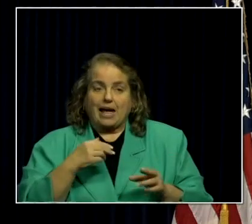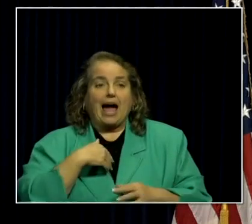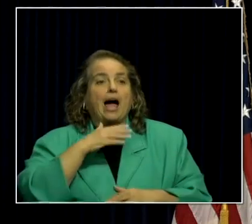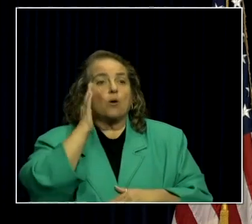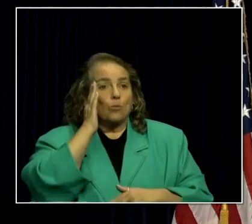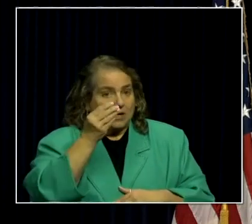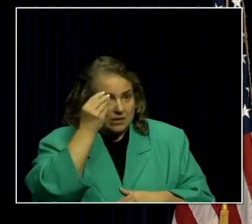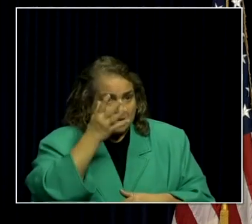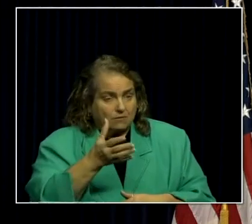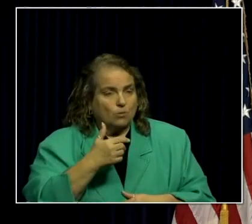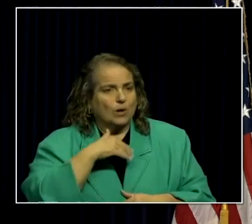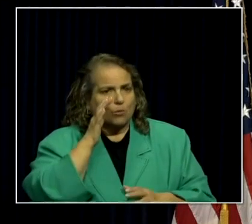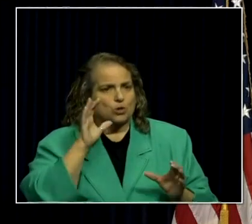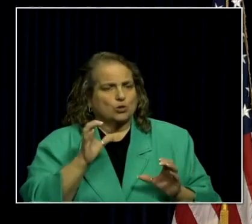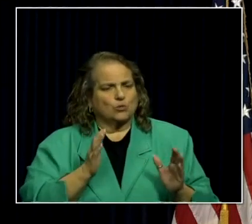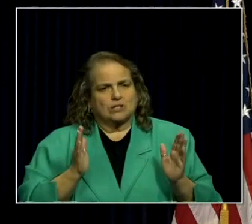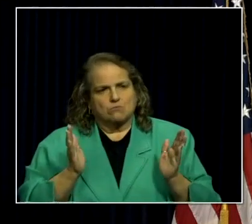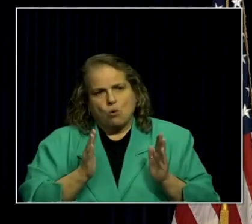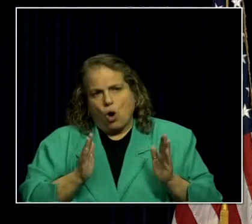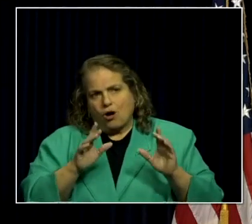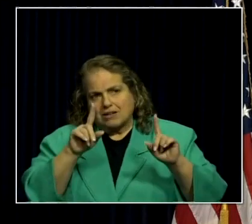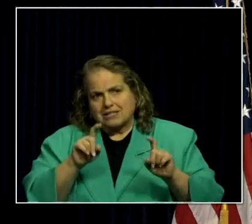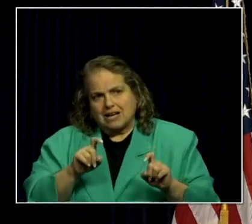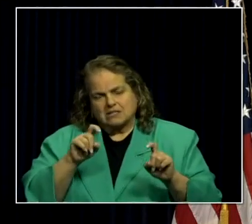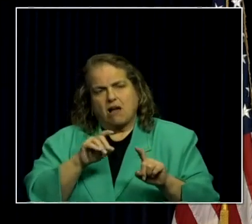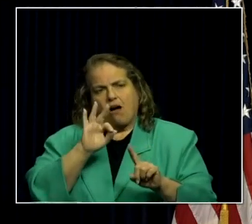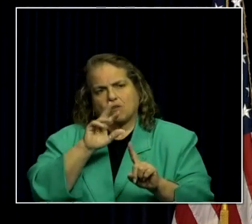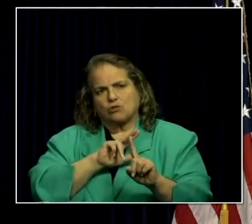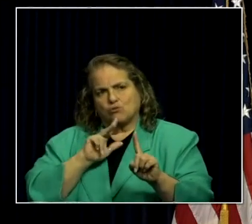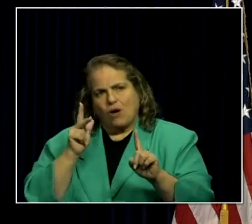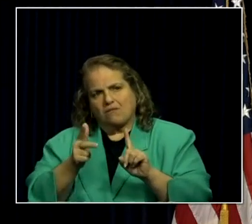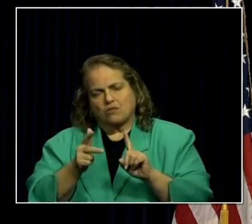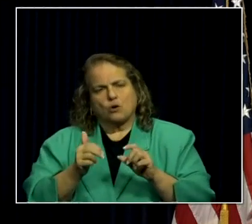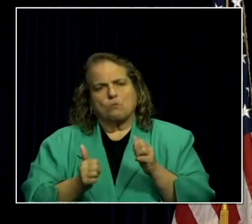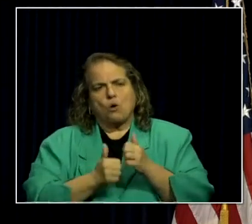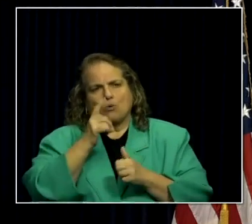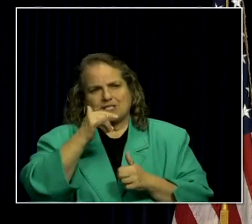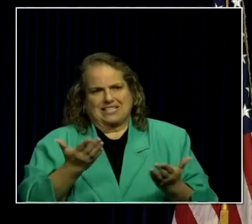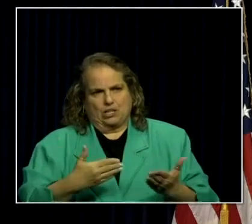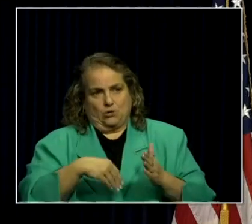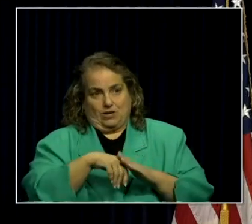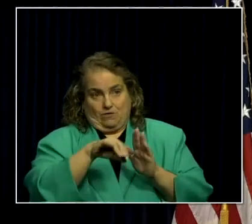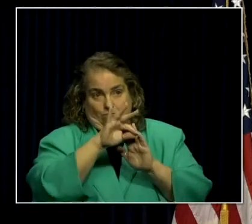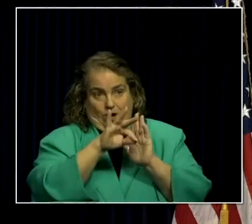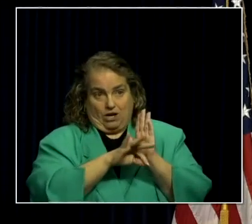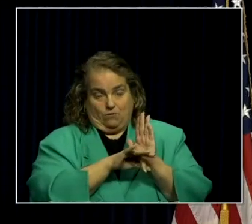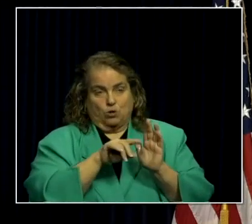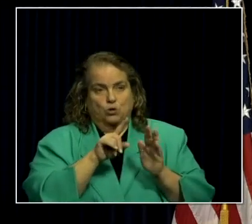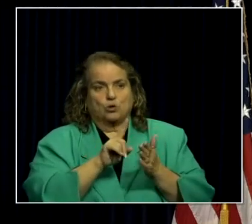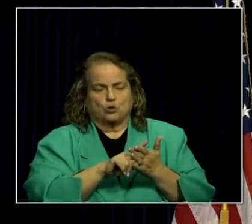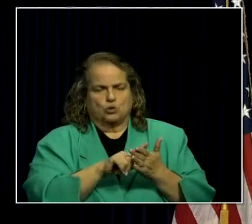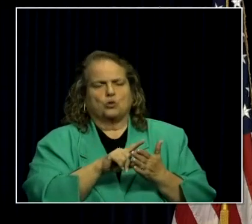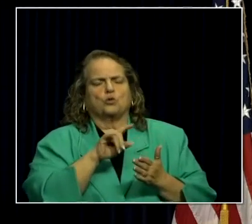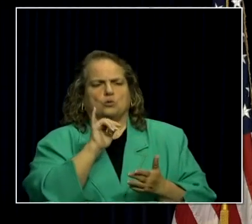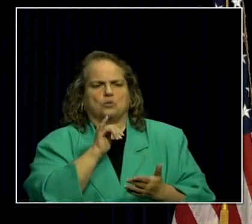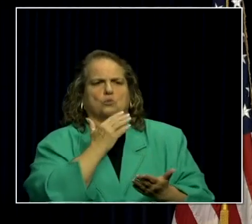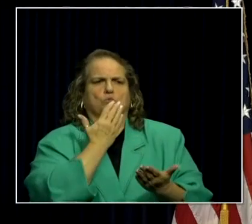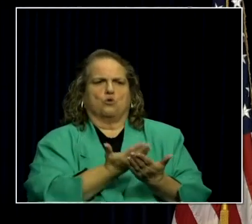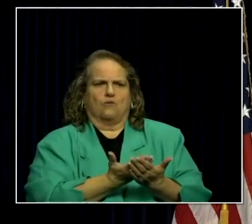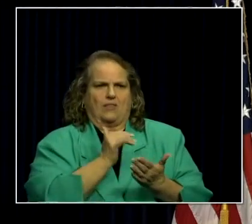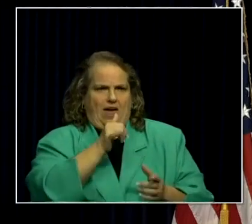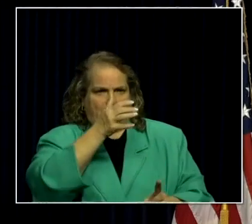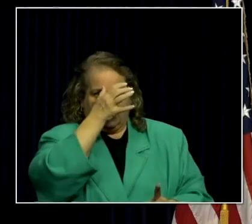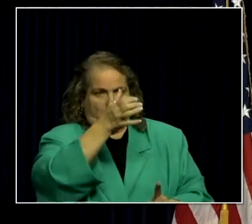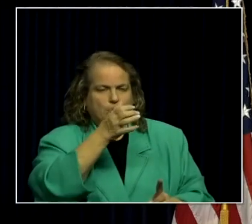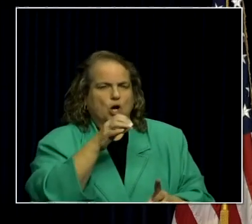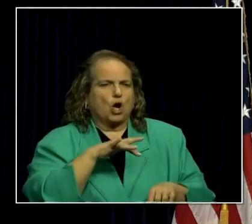doing smaller tests, primarily in Frankfurt, to prove the concept that we can do this, and that'll be early